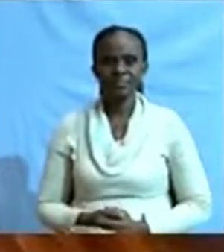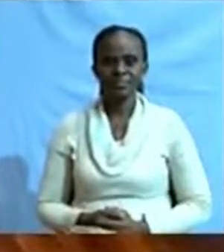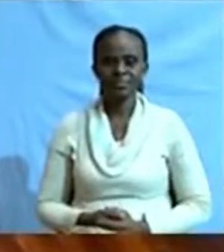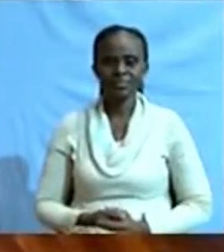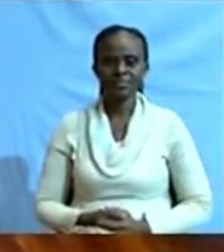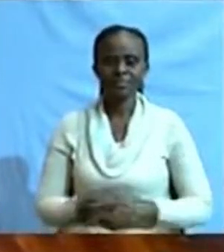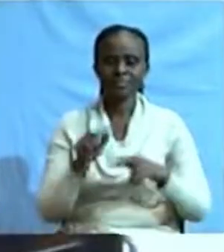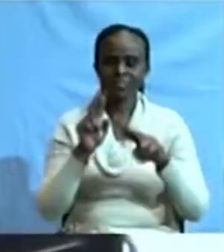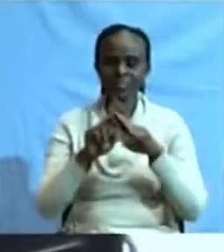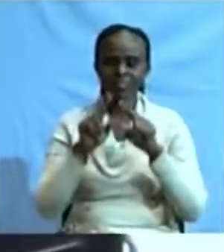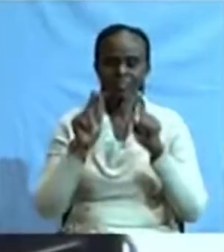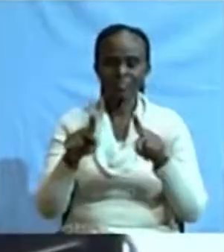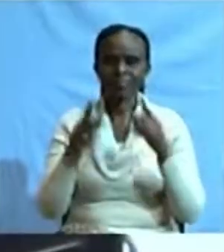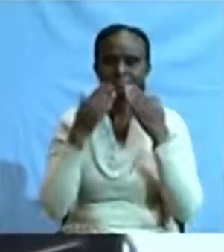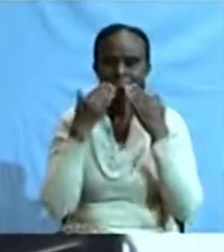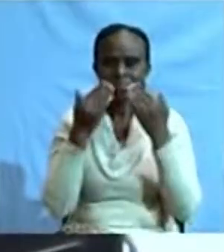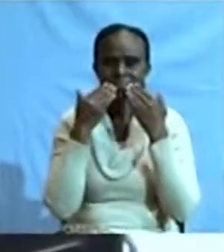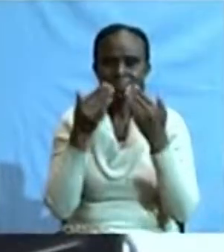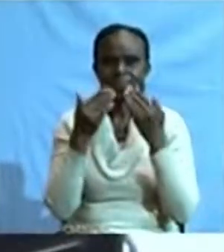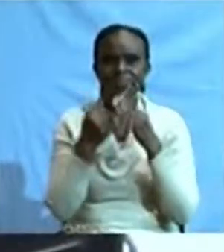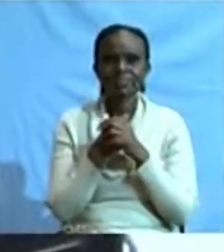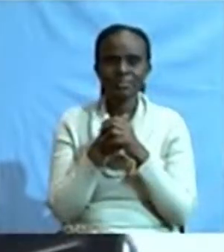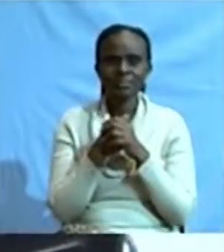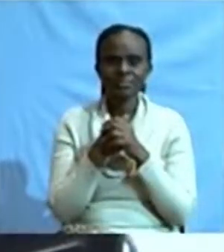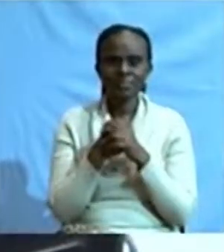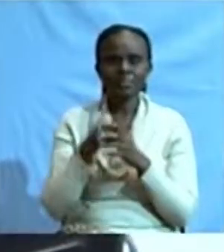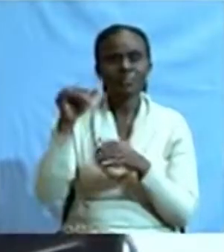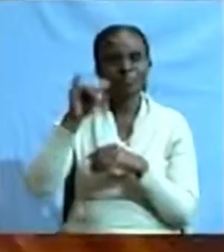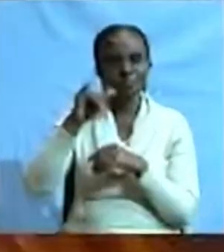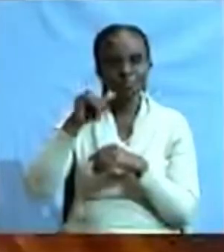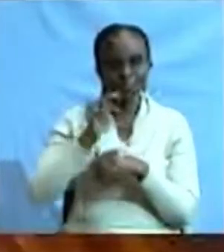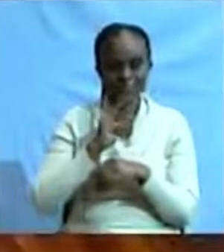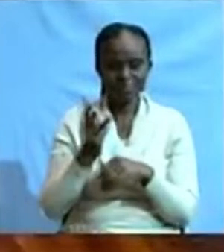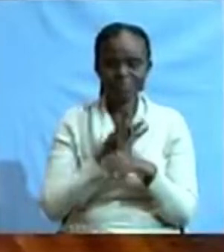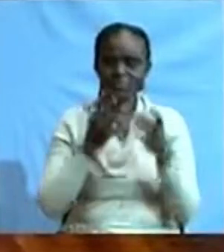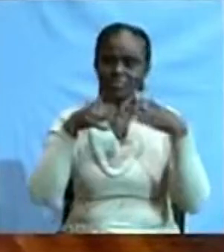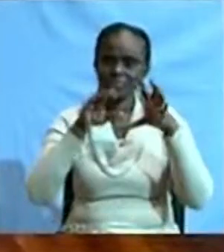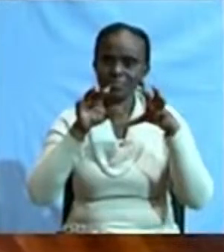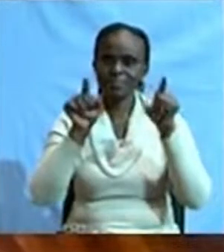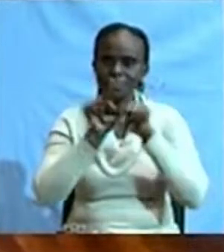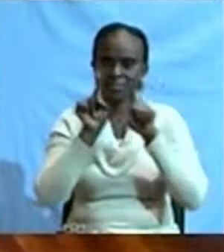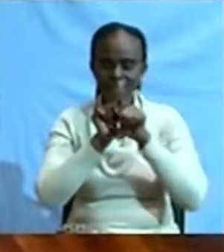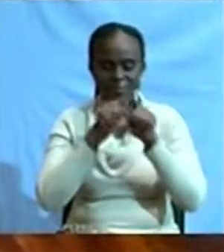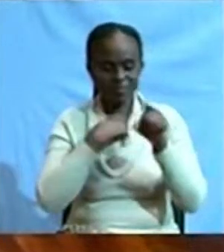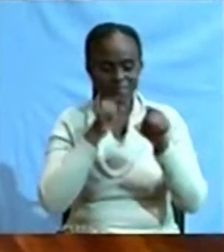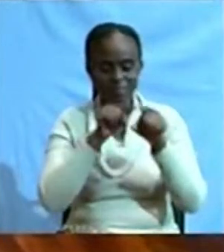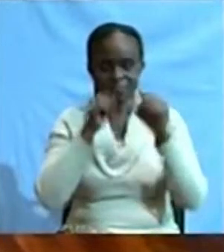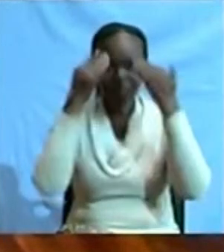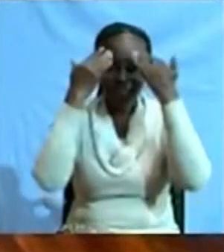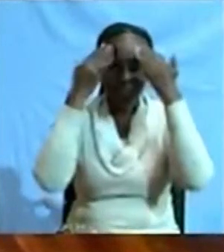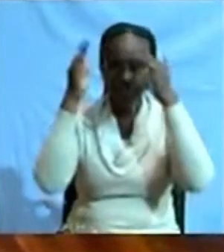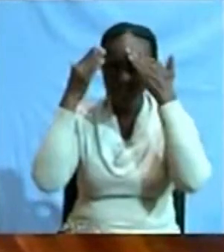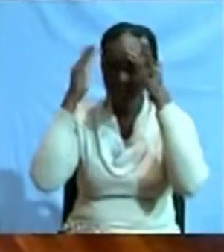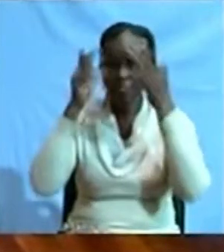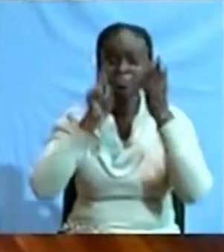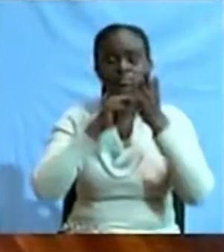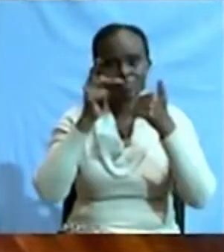Thank you, Chair. Answer that one? Yes. Yeah. Yes, we continued to undertake sensitization